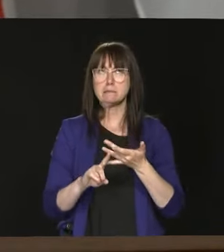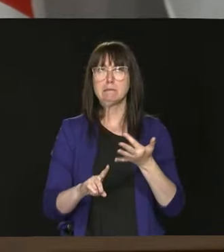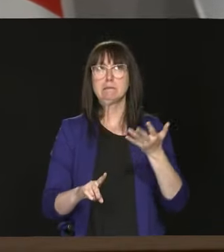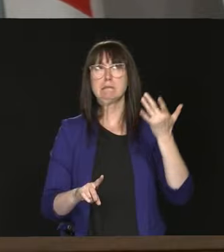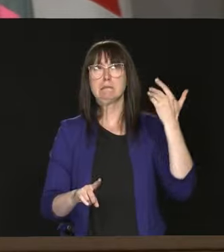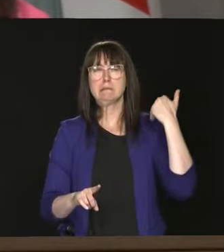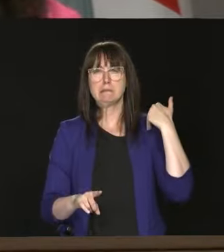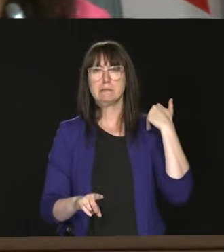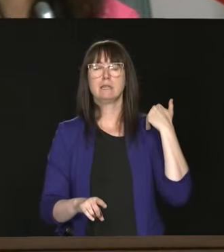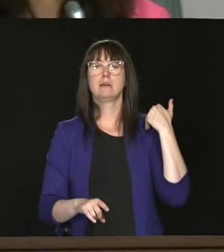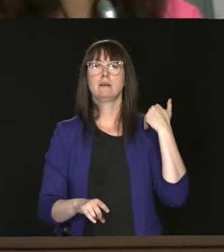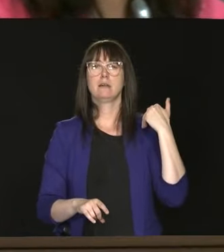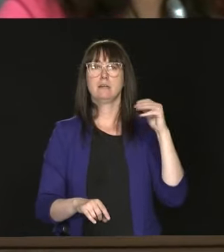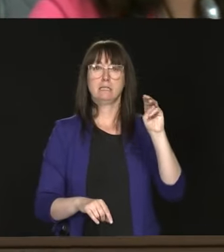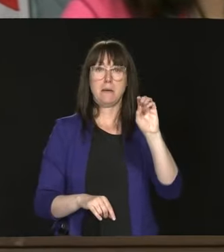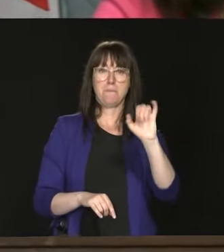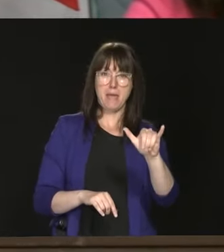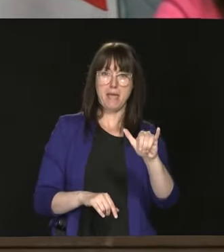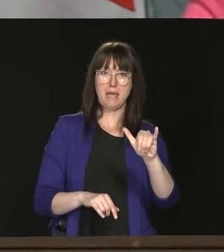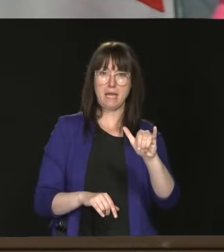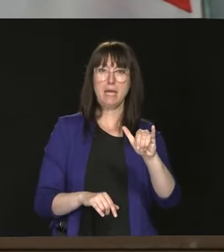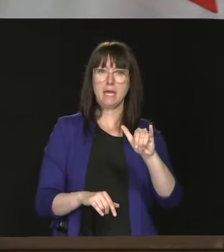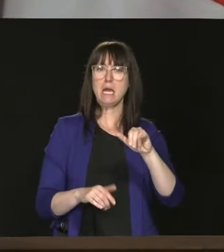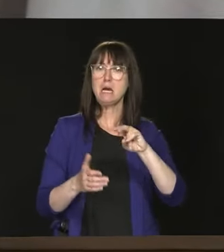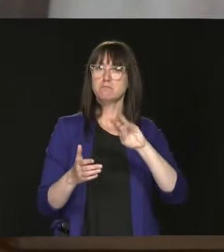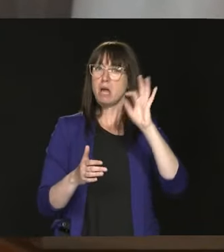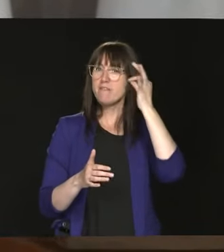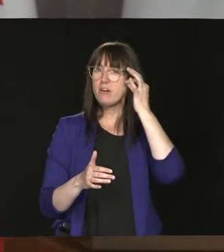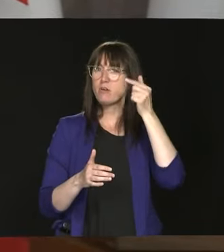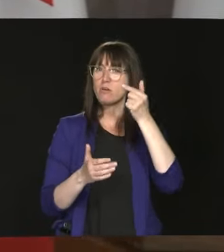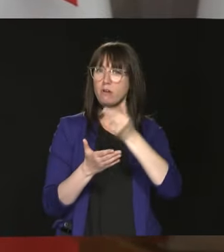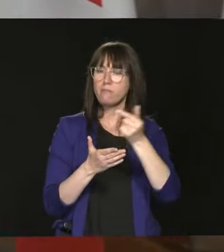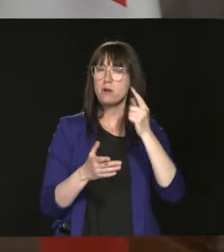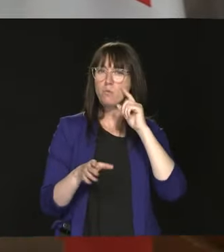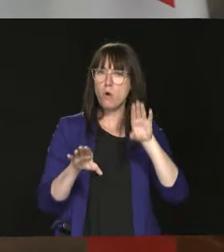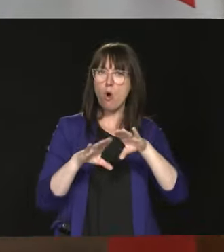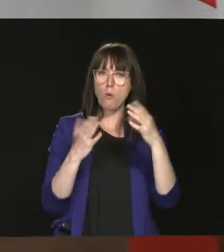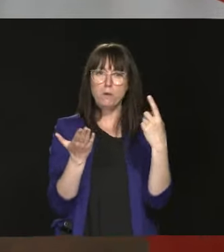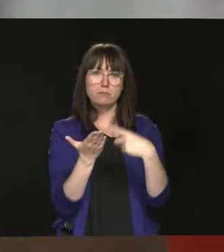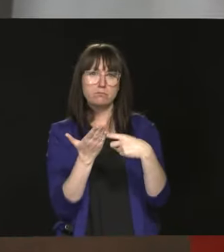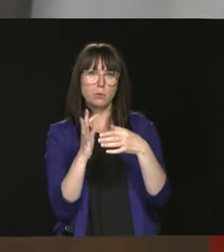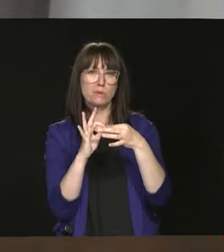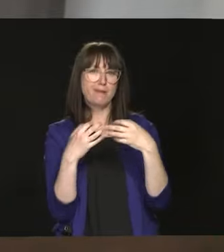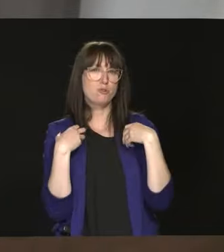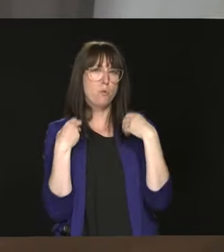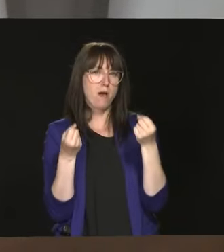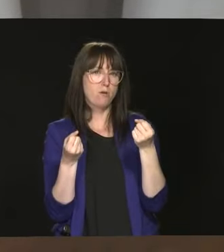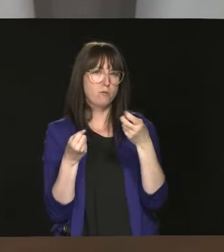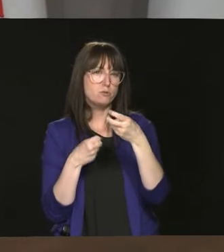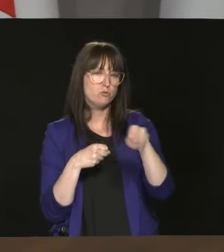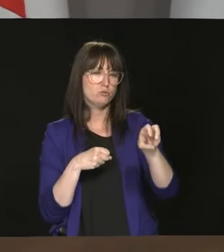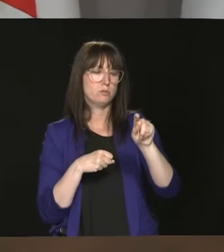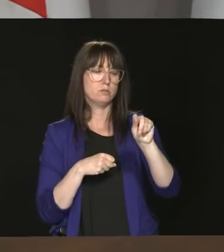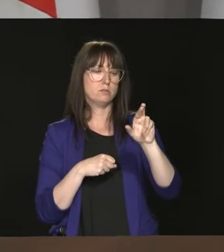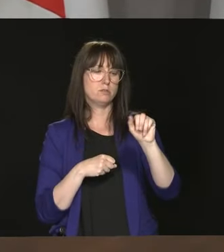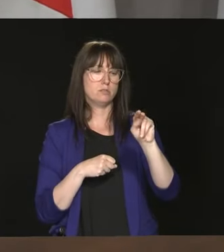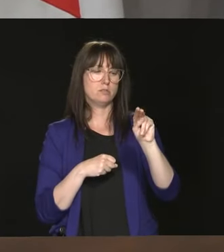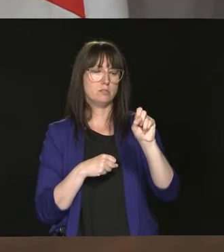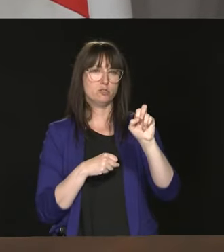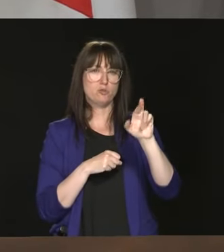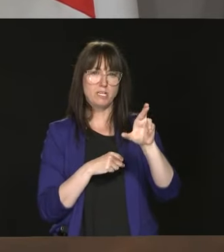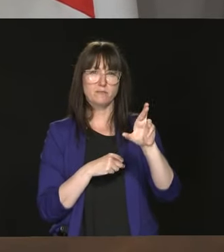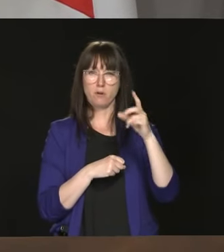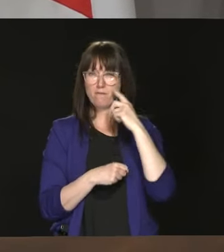federal government would be reopening discussions about health transfers with the provinces. Are those discussions still expected to happen next